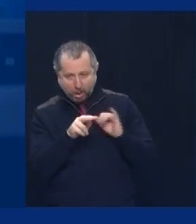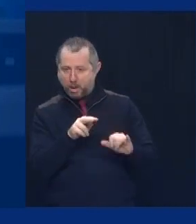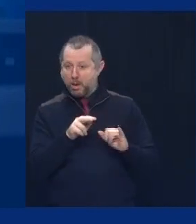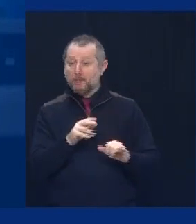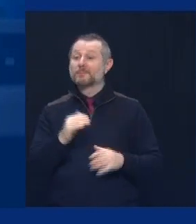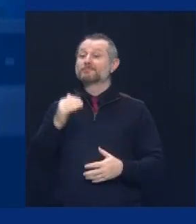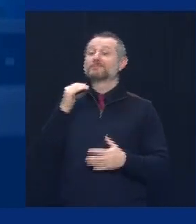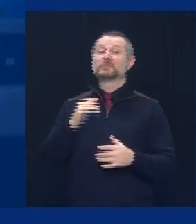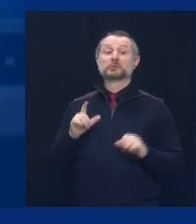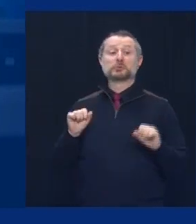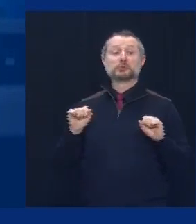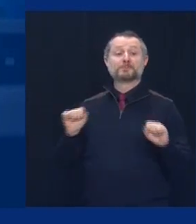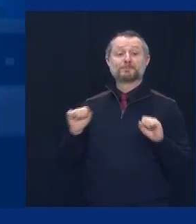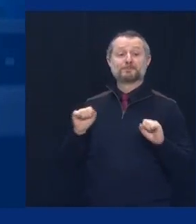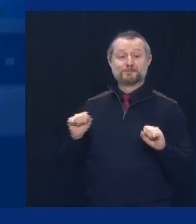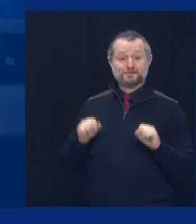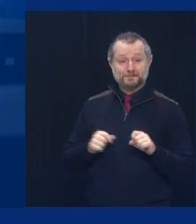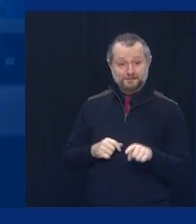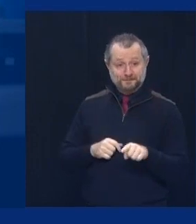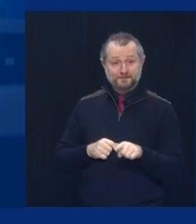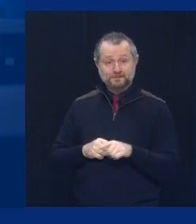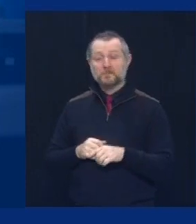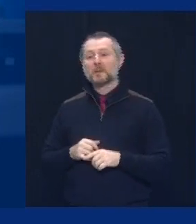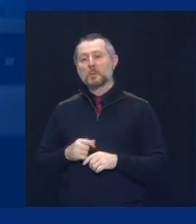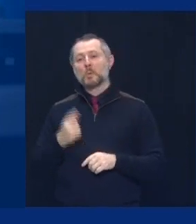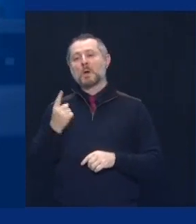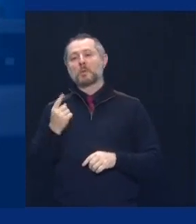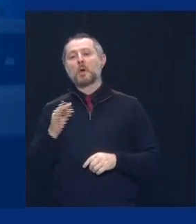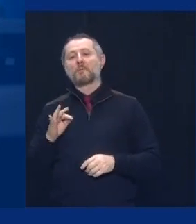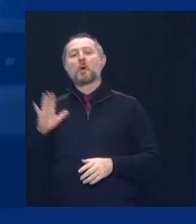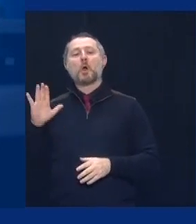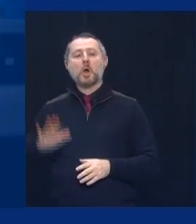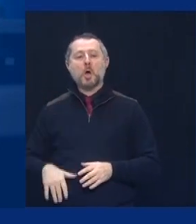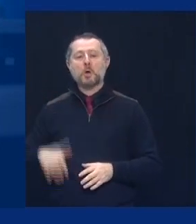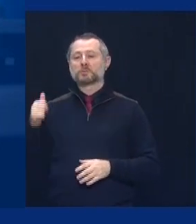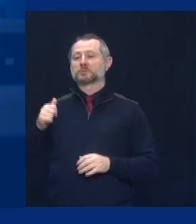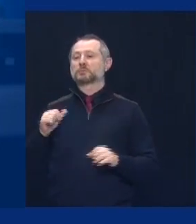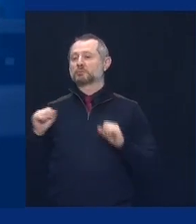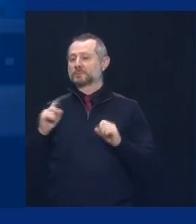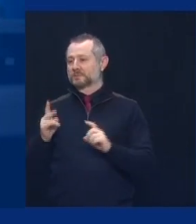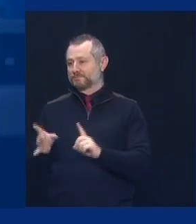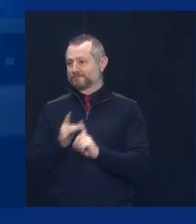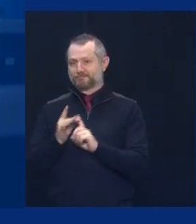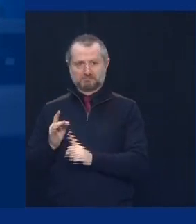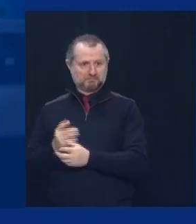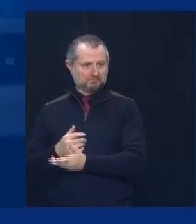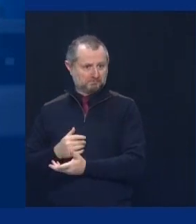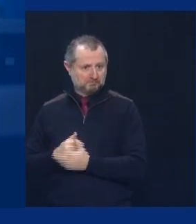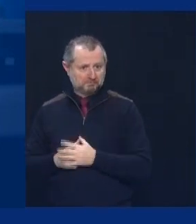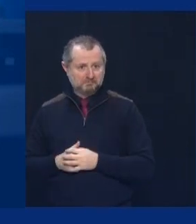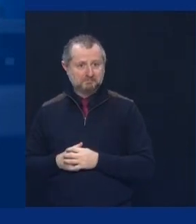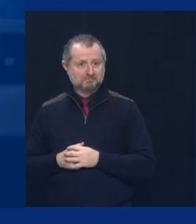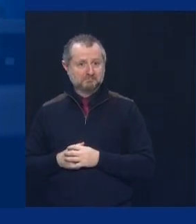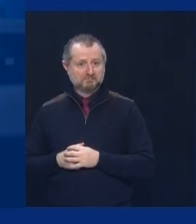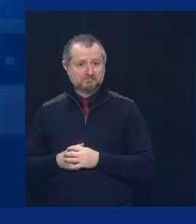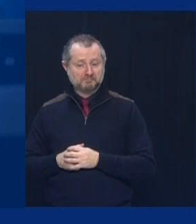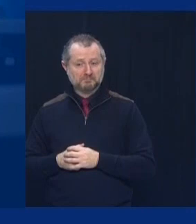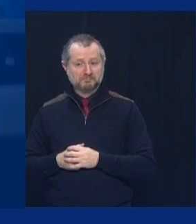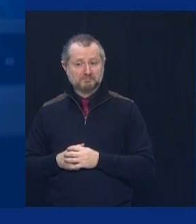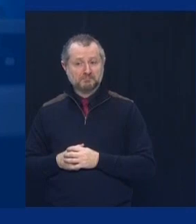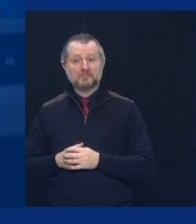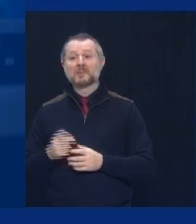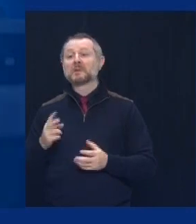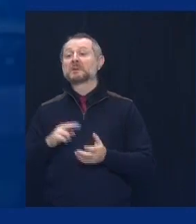Gyms are one of the lowest known spreaders now by the facts. We've increased